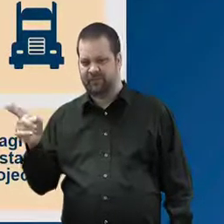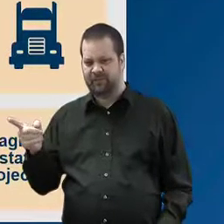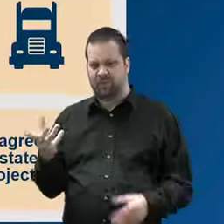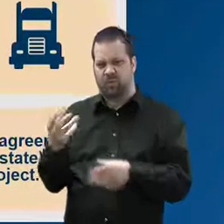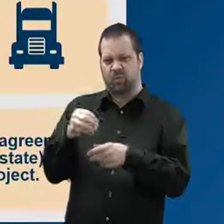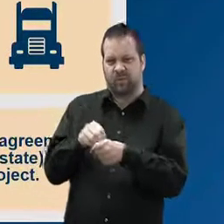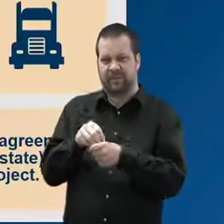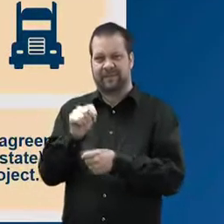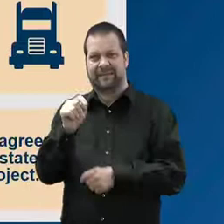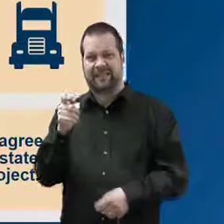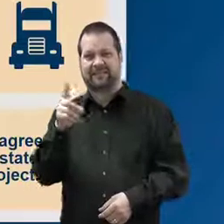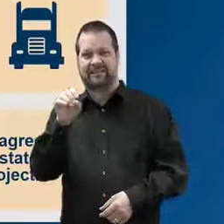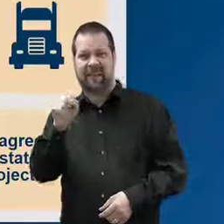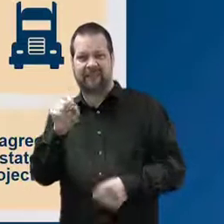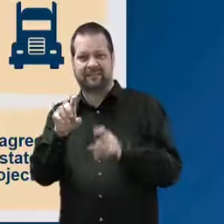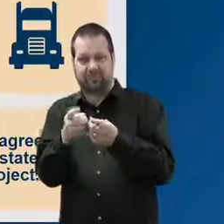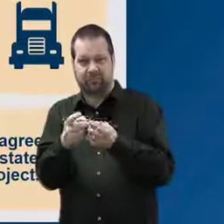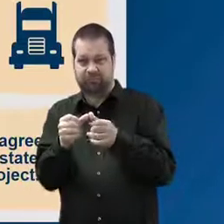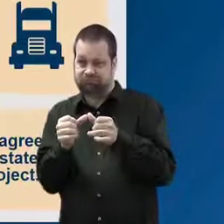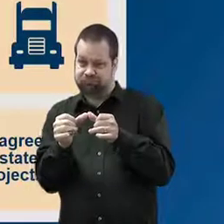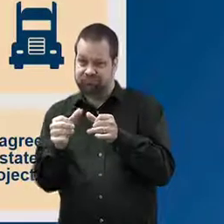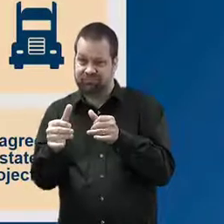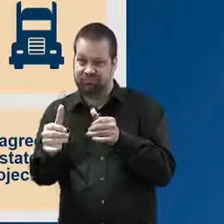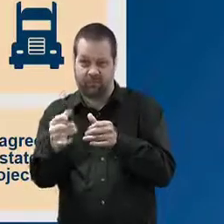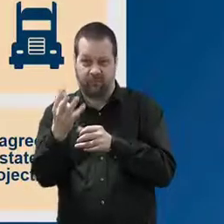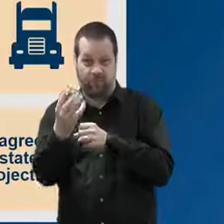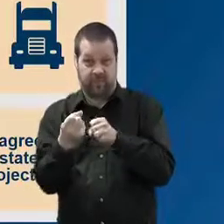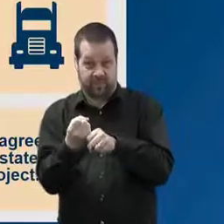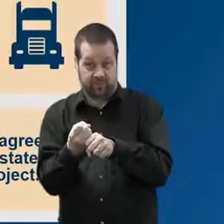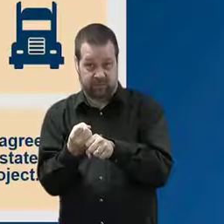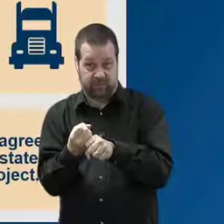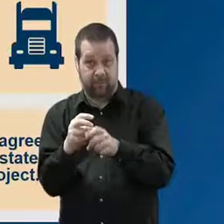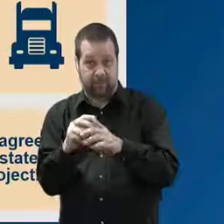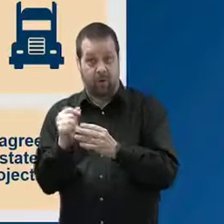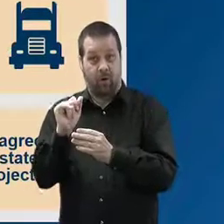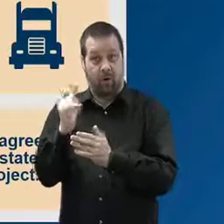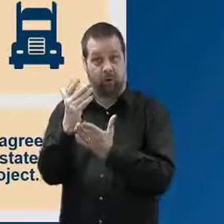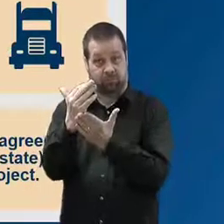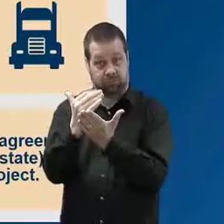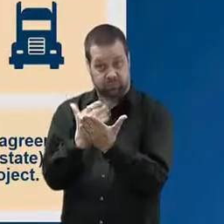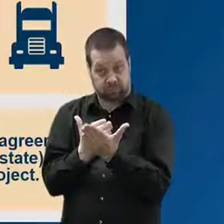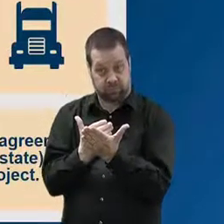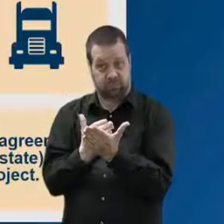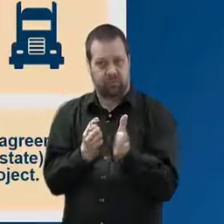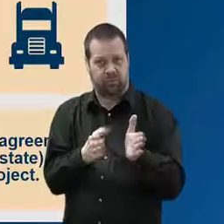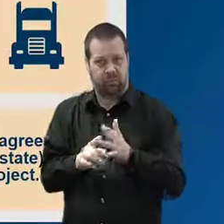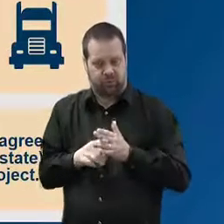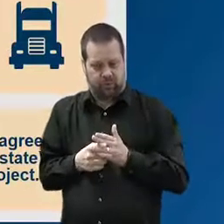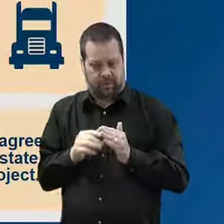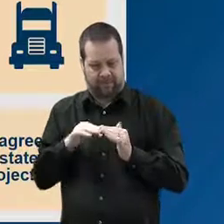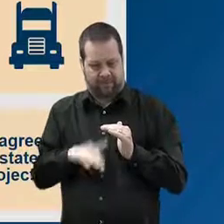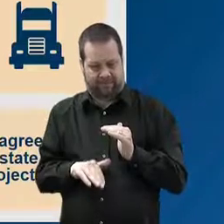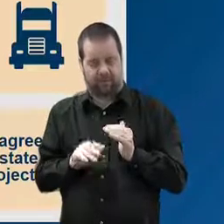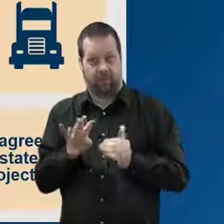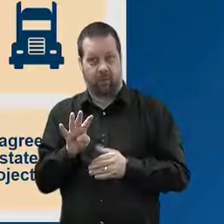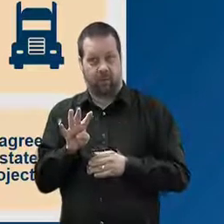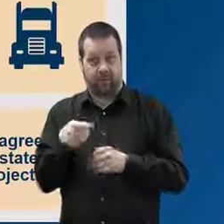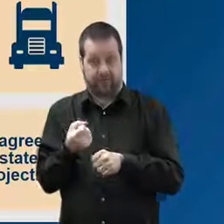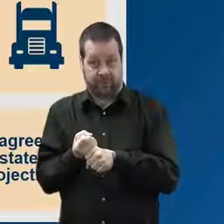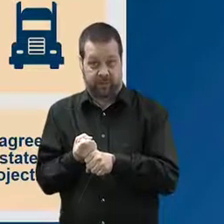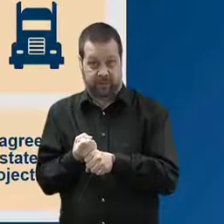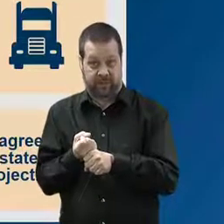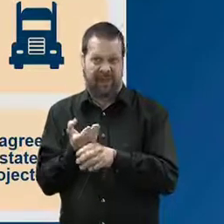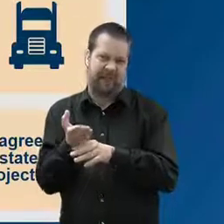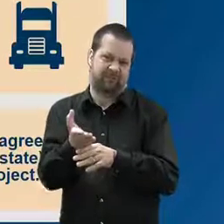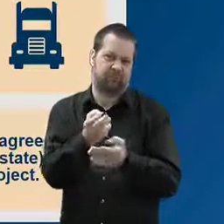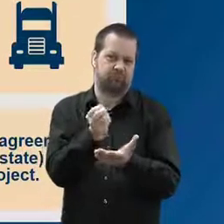years. This means that all projects included in the list are expected to be underway within 4 years following its approval. These